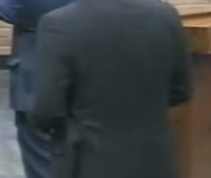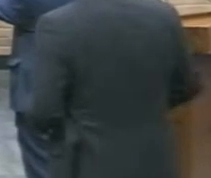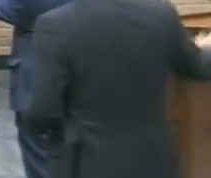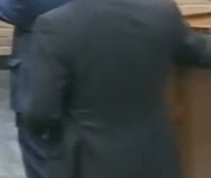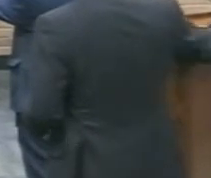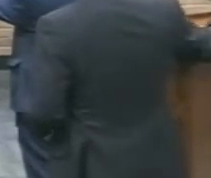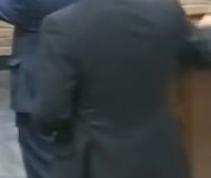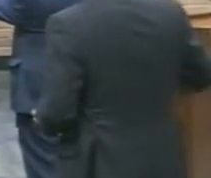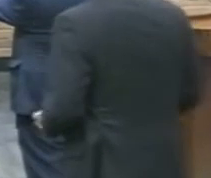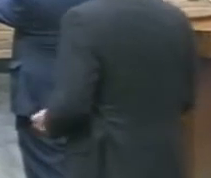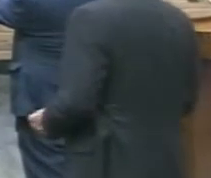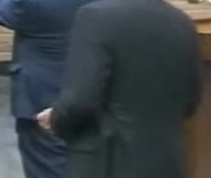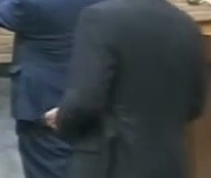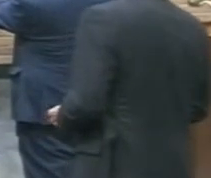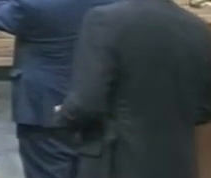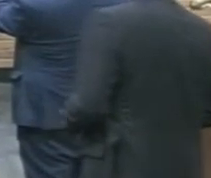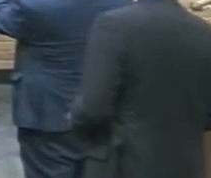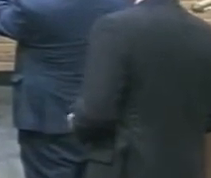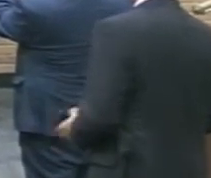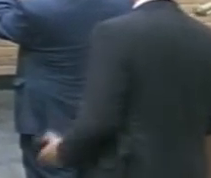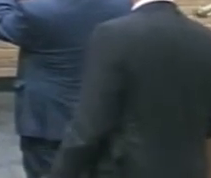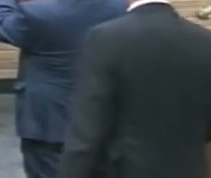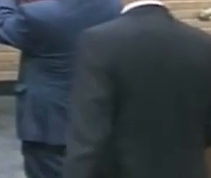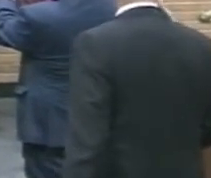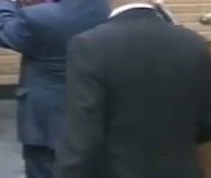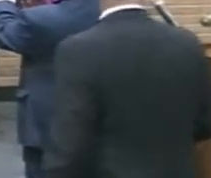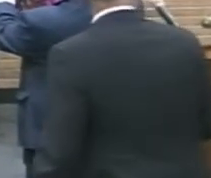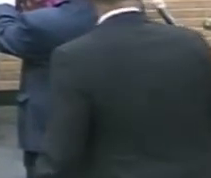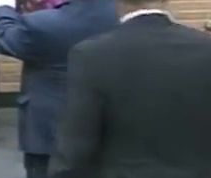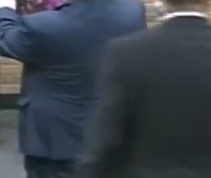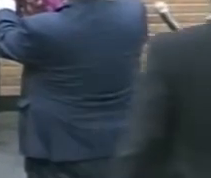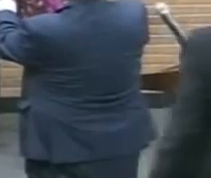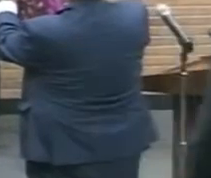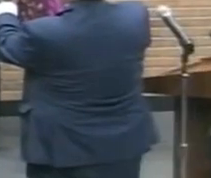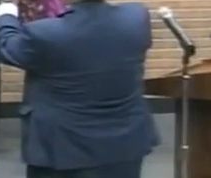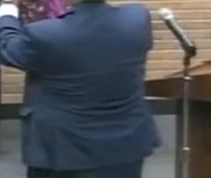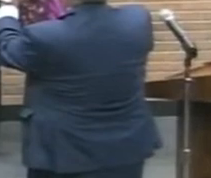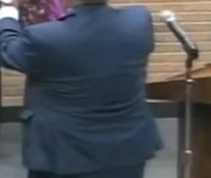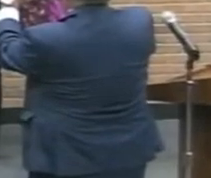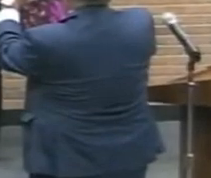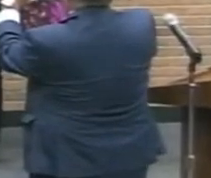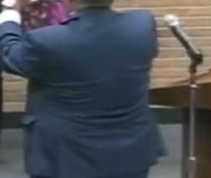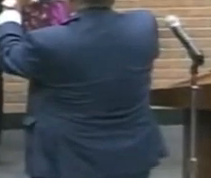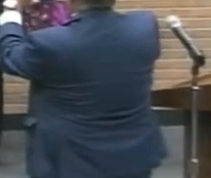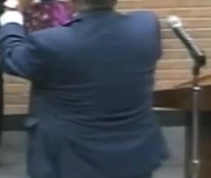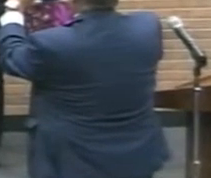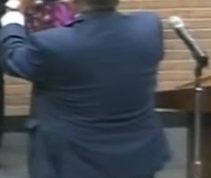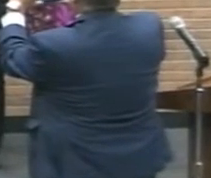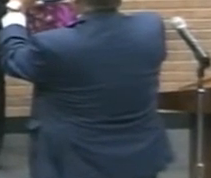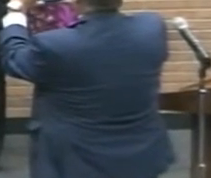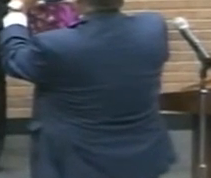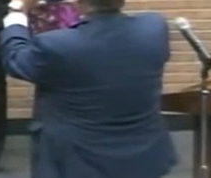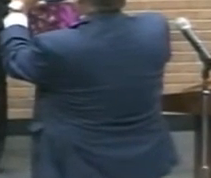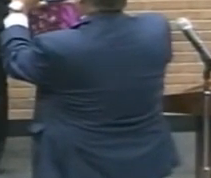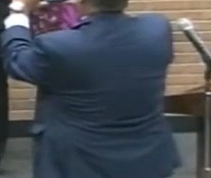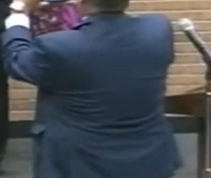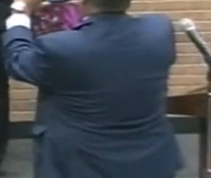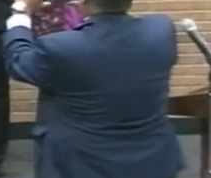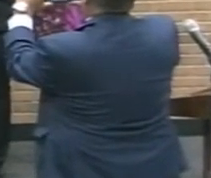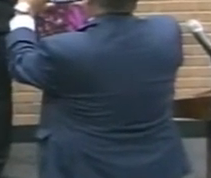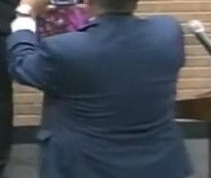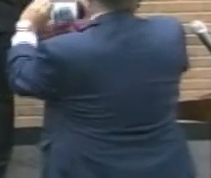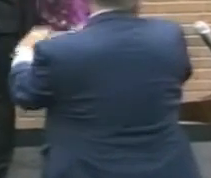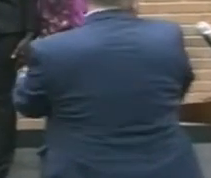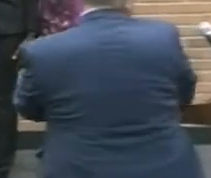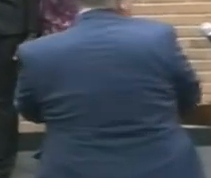a good fit. It's just, Yeah. But it seems like you like each other. That's the big Blood? well, I try.